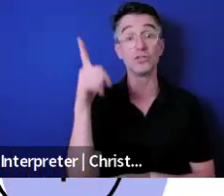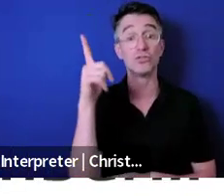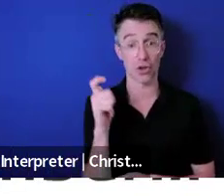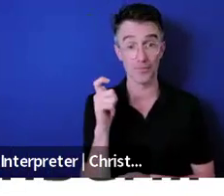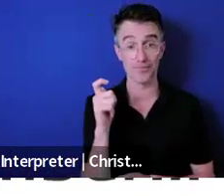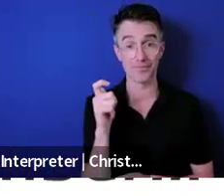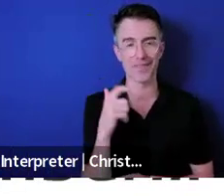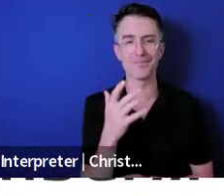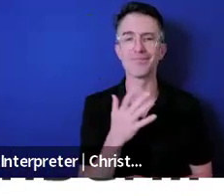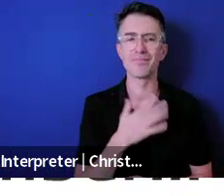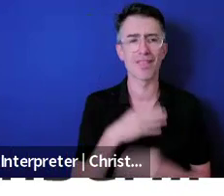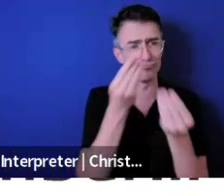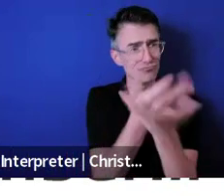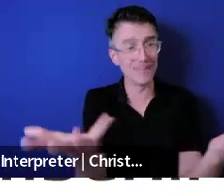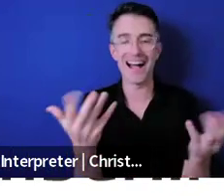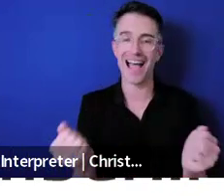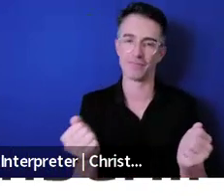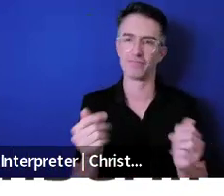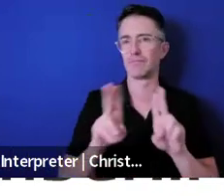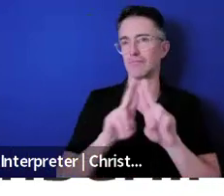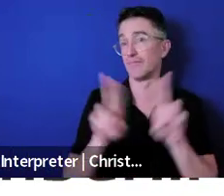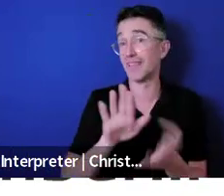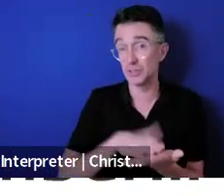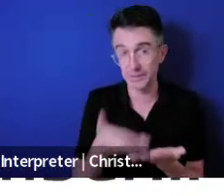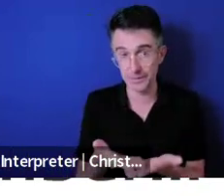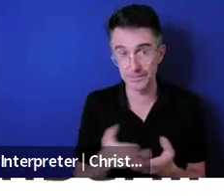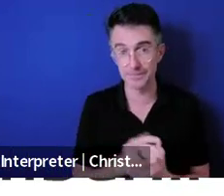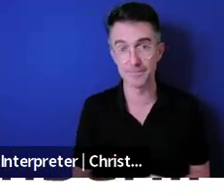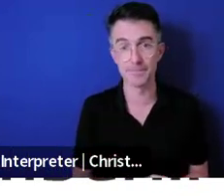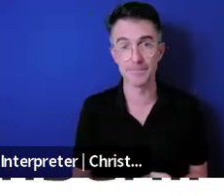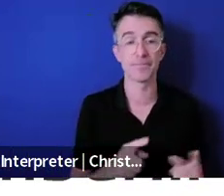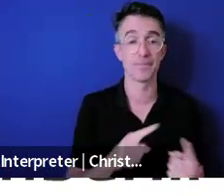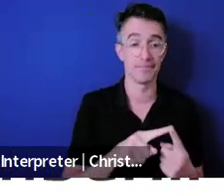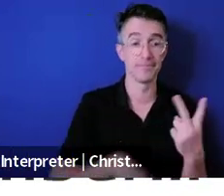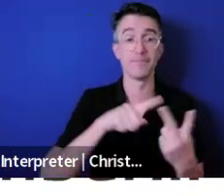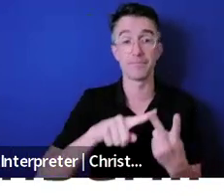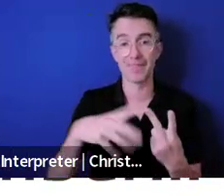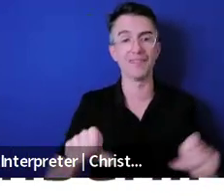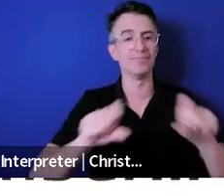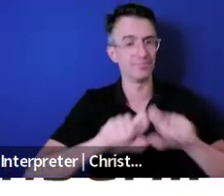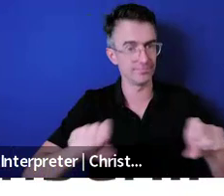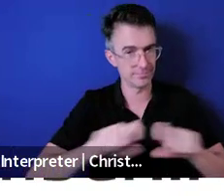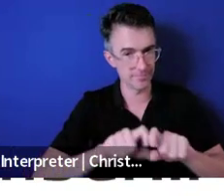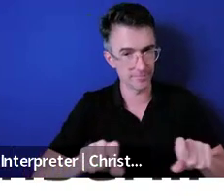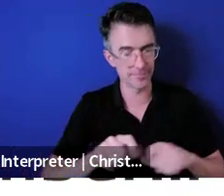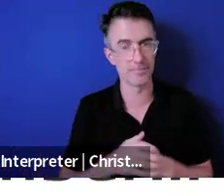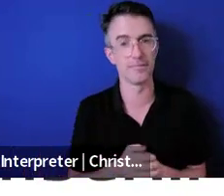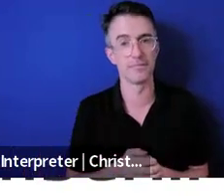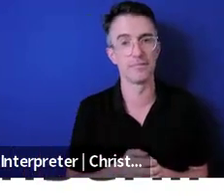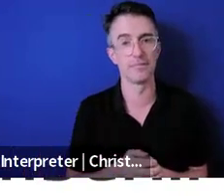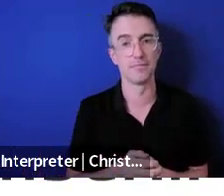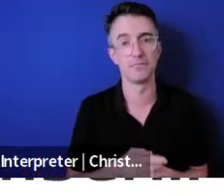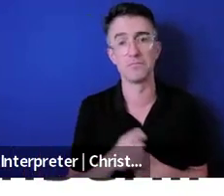interpretation in this webinar, and we also have a captioning. So if you would like to listen, to read the captioning through the